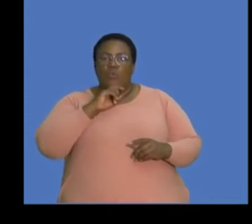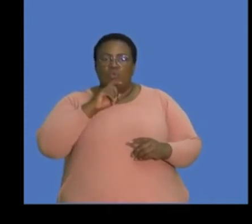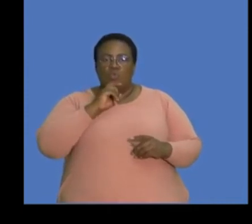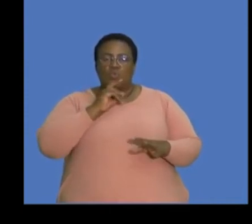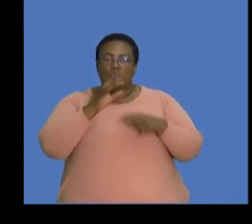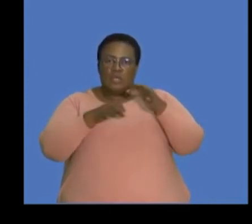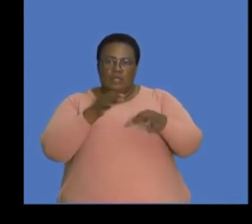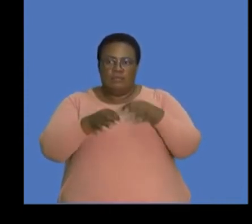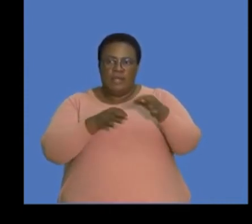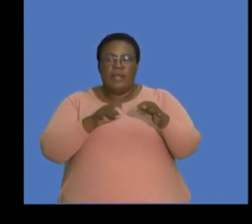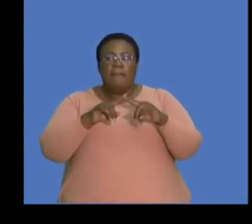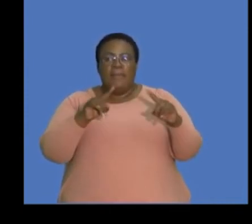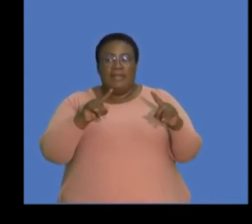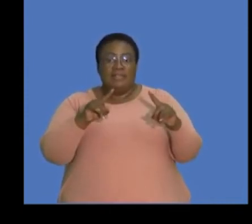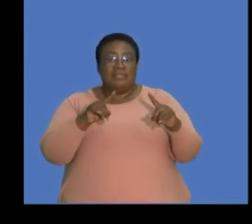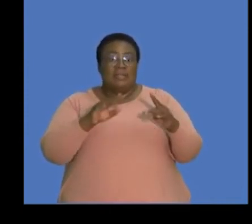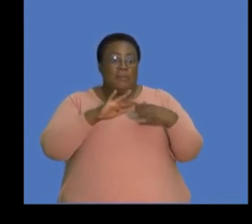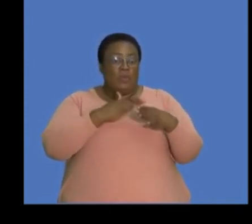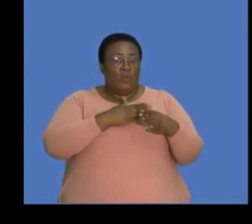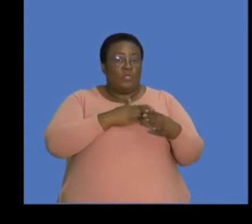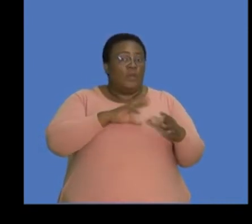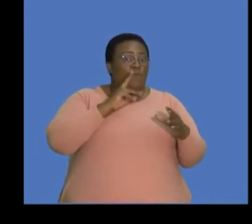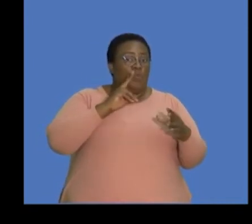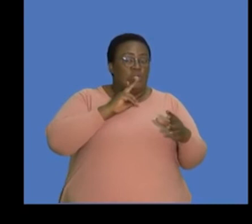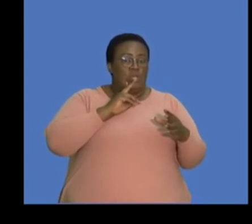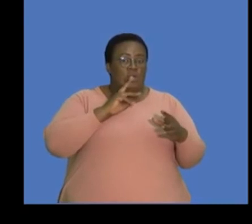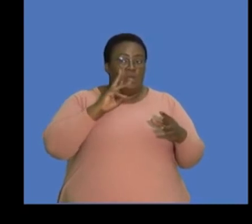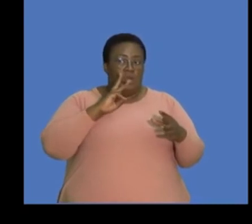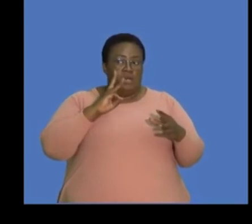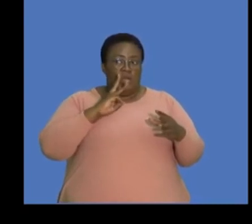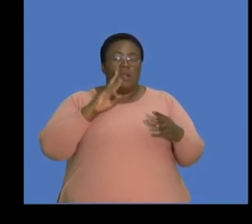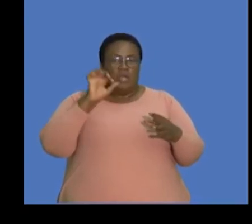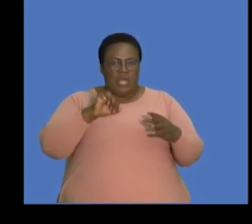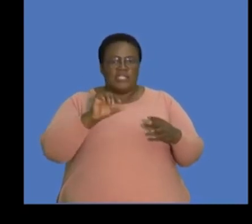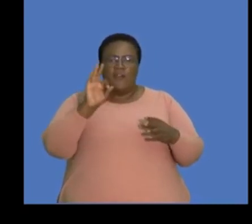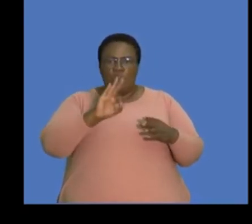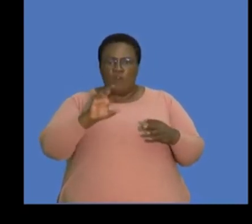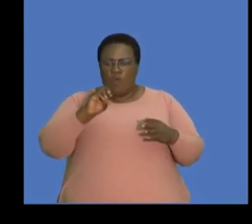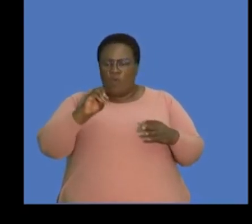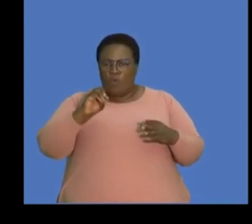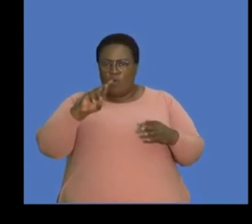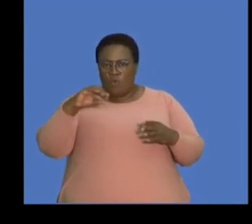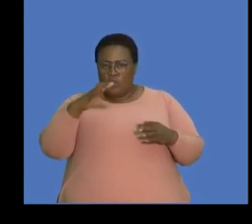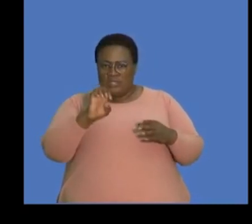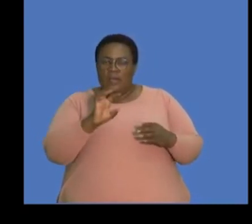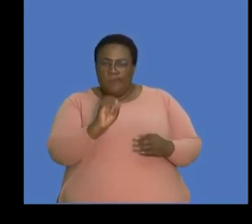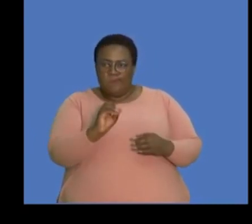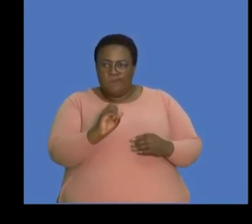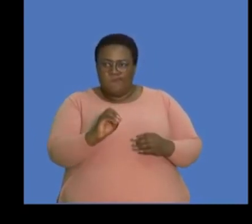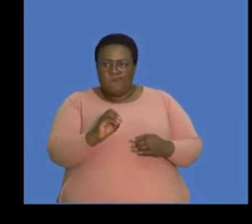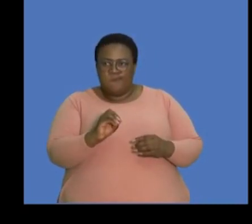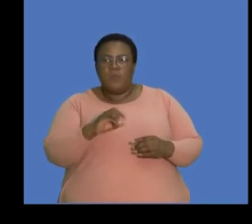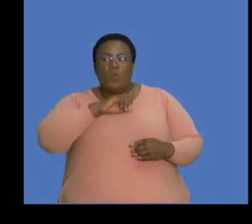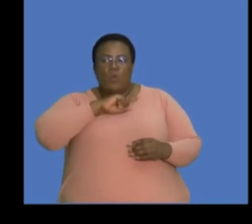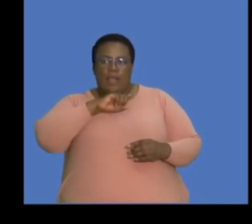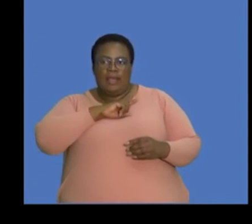stream. But because of the polarity of water, here the force does exist between the comb and the polar water molecules.